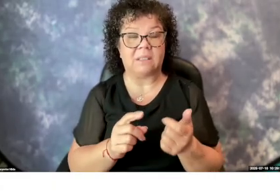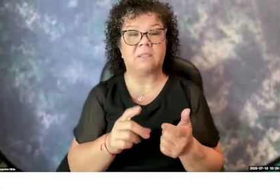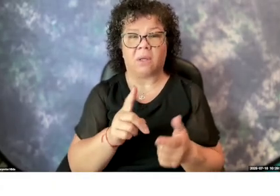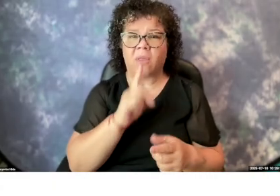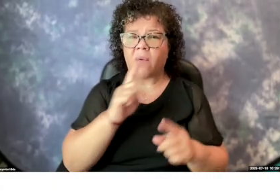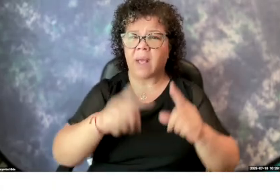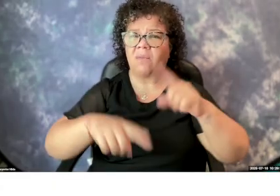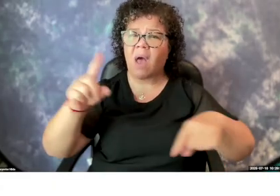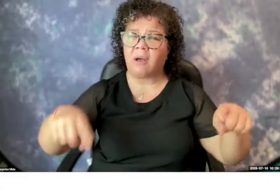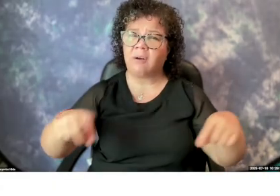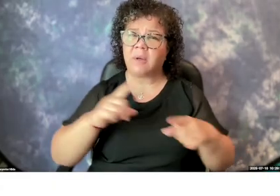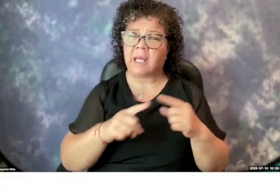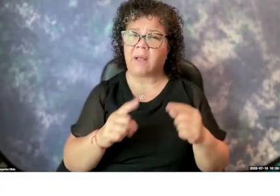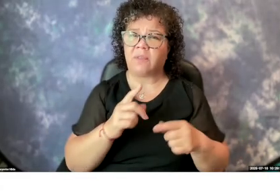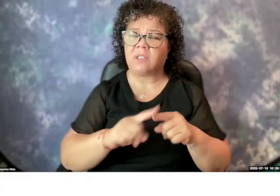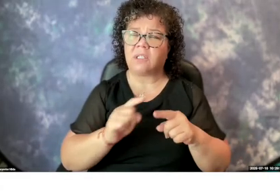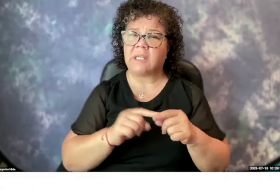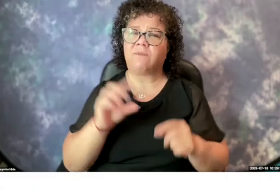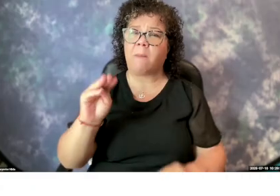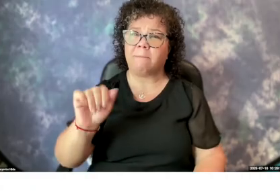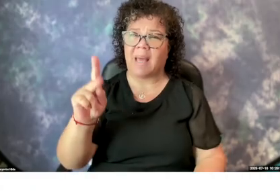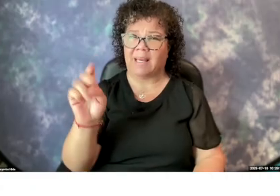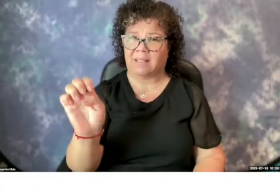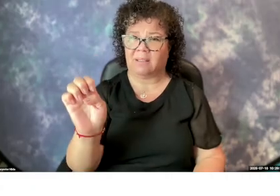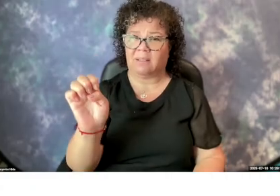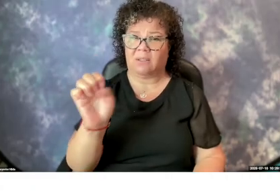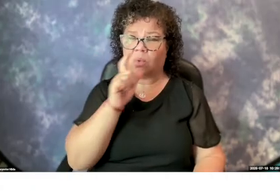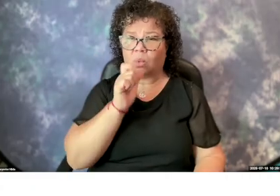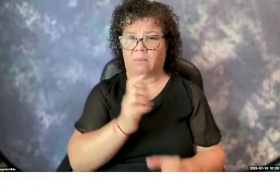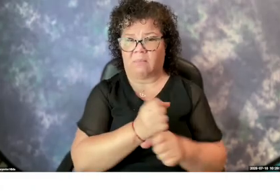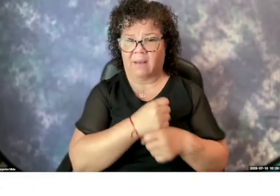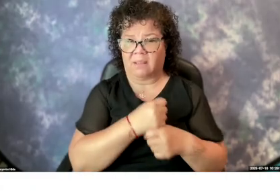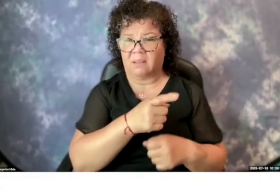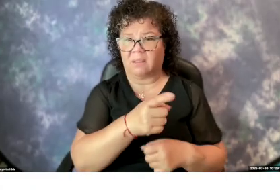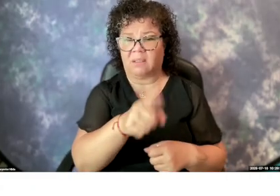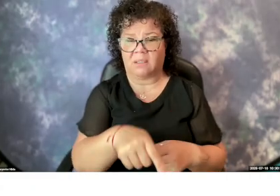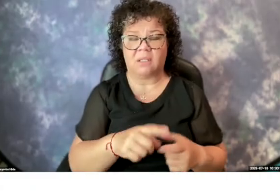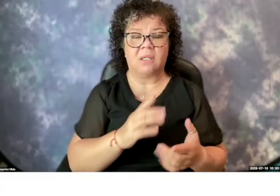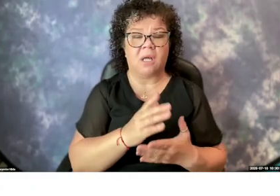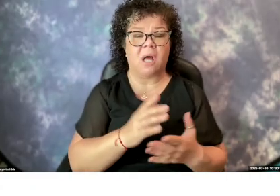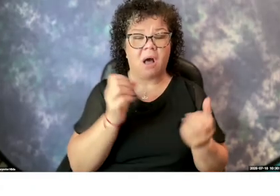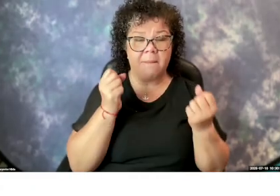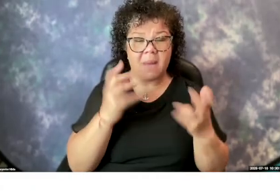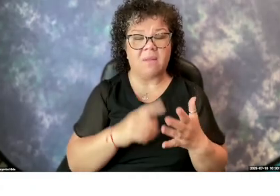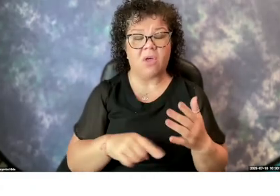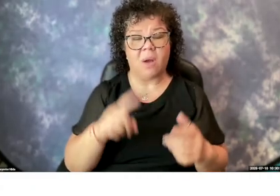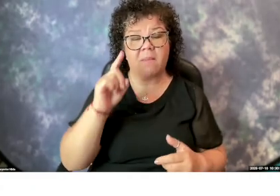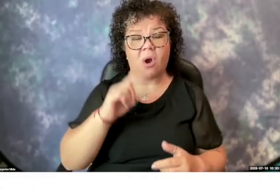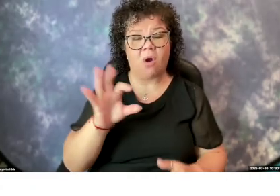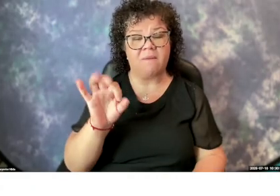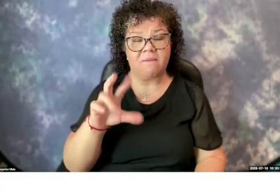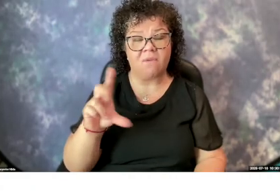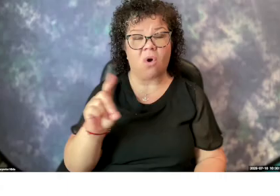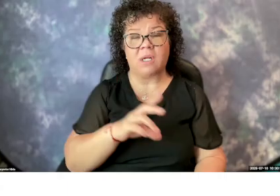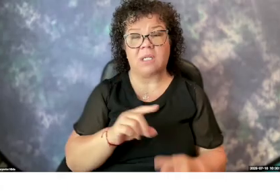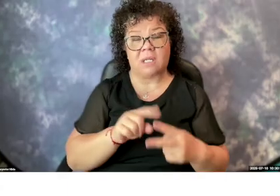the vehicle makes. A lot of the options are concentrated in Ford and Smart as brands that are available in the used